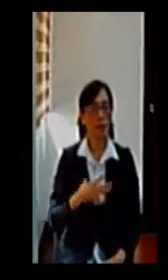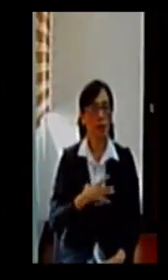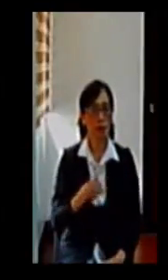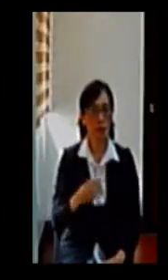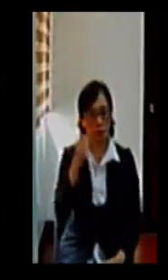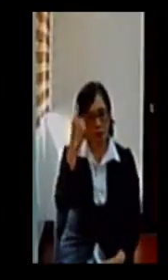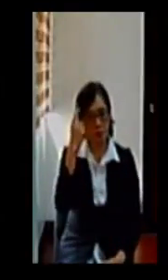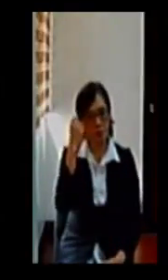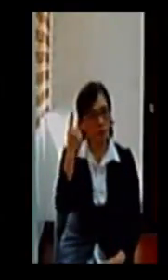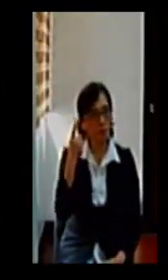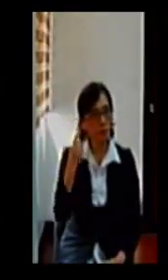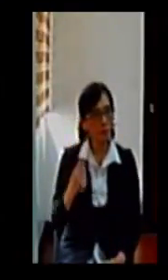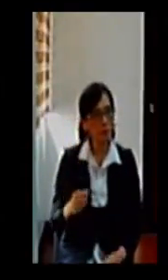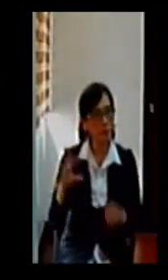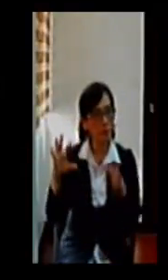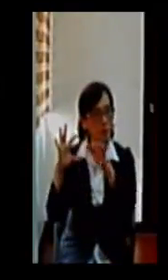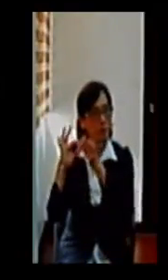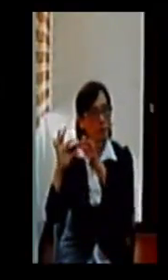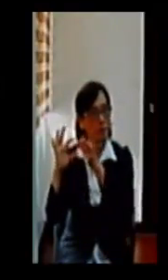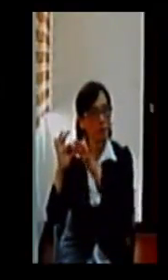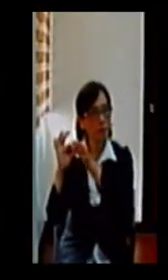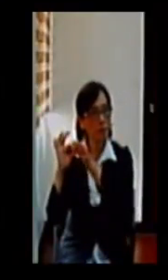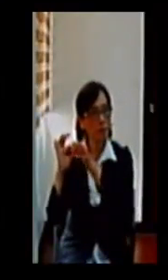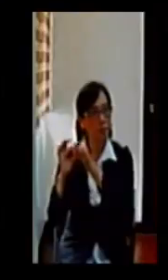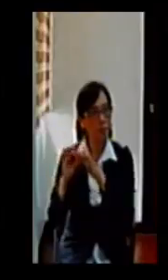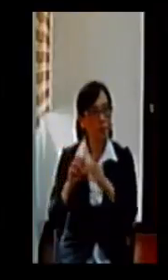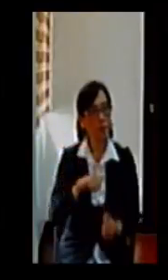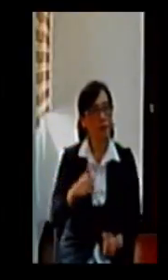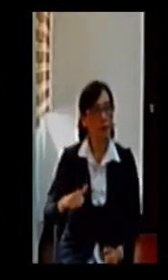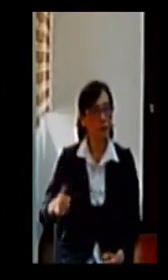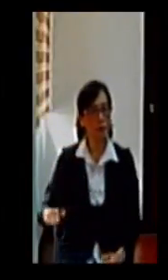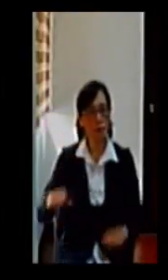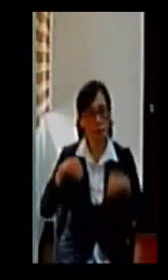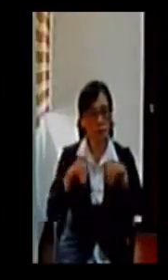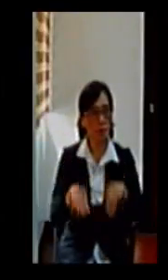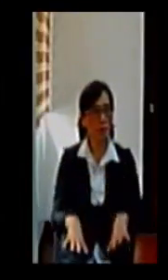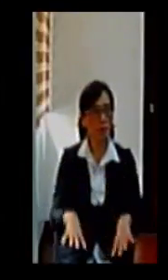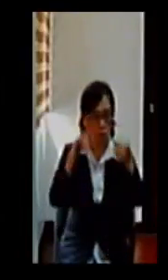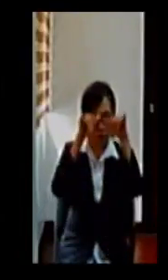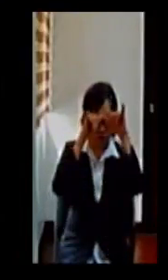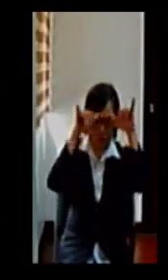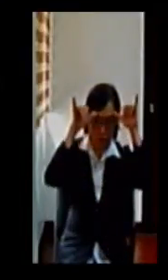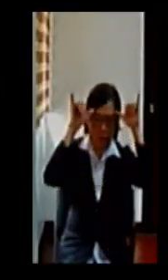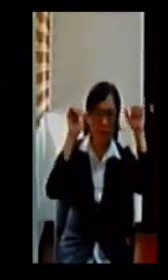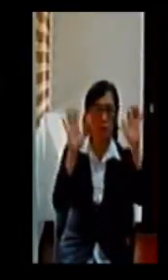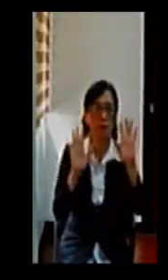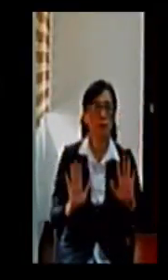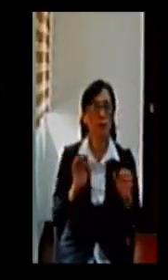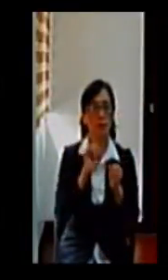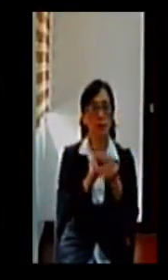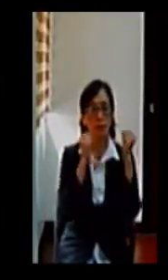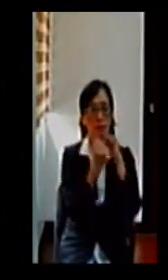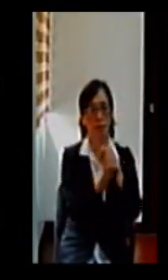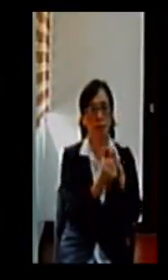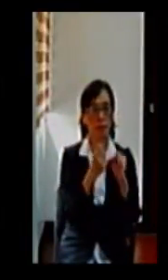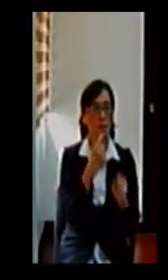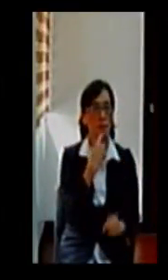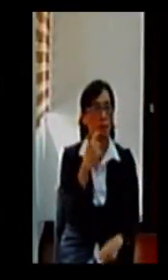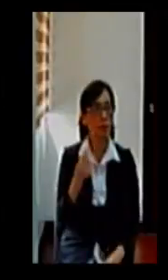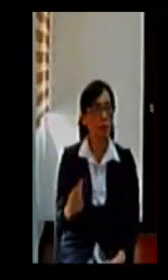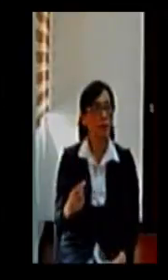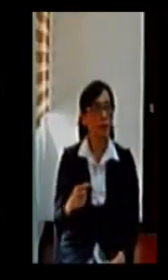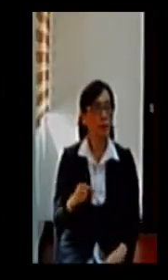understand the link, if there is any, between that extinction of tamaraw and then the climate change that you're mentioning, and then how it